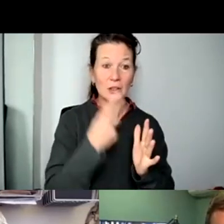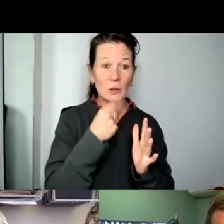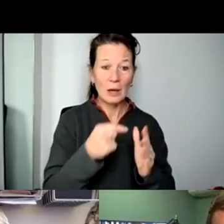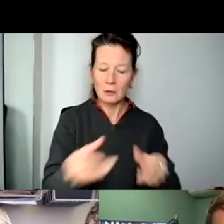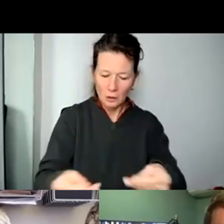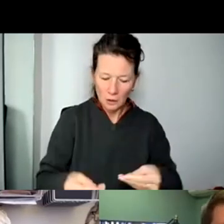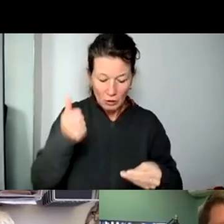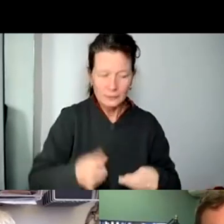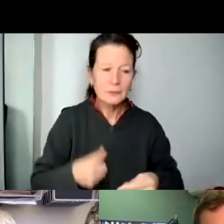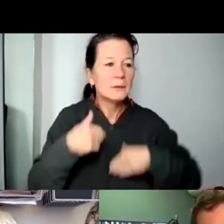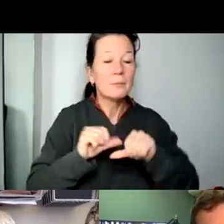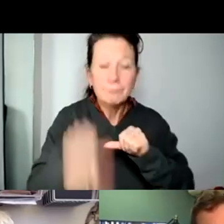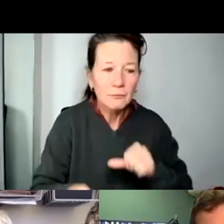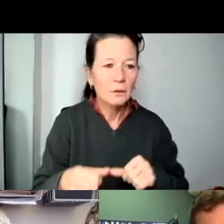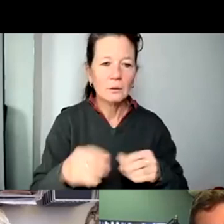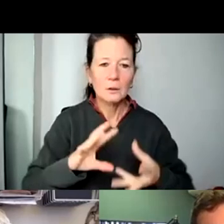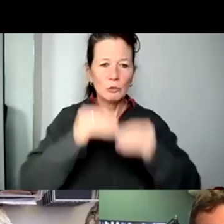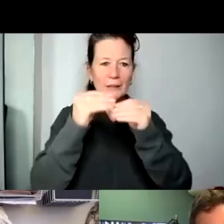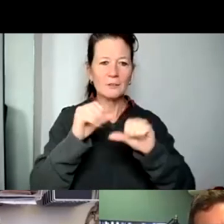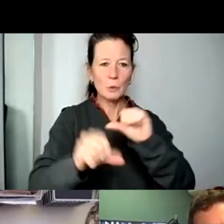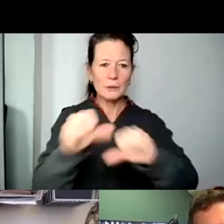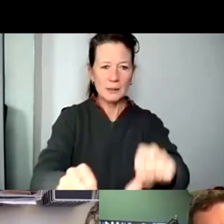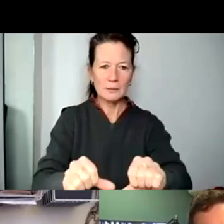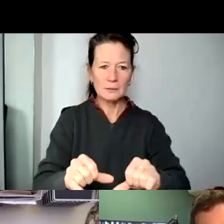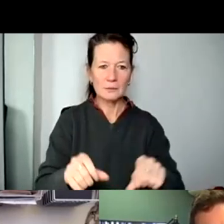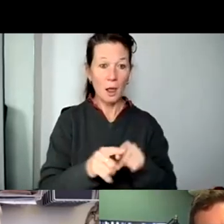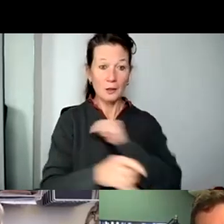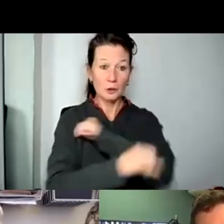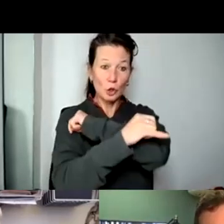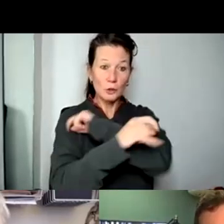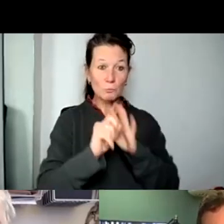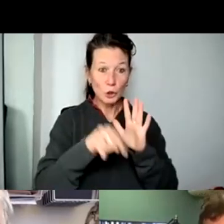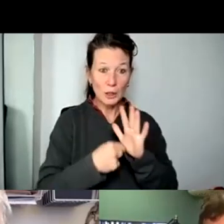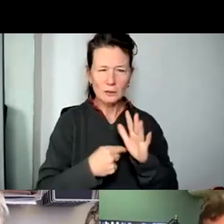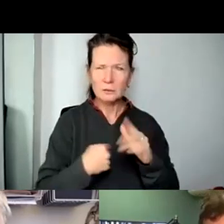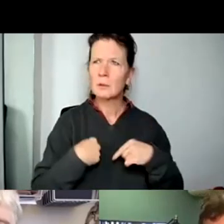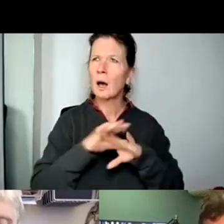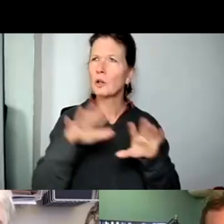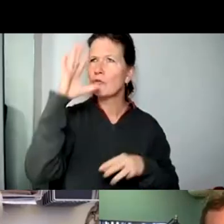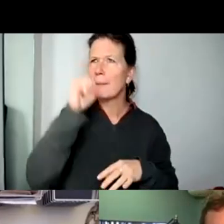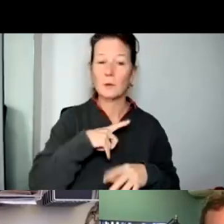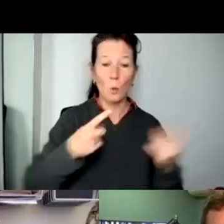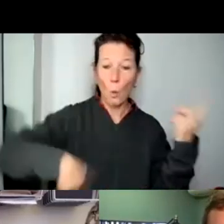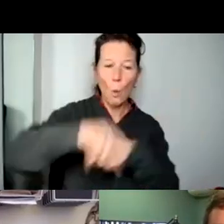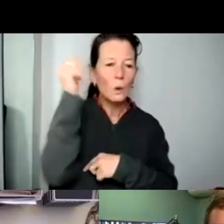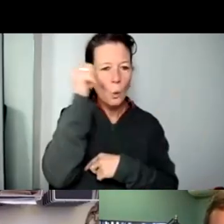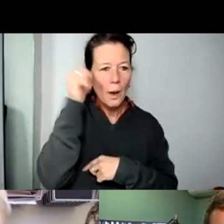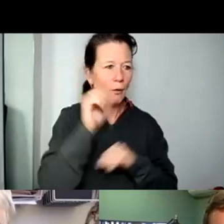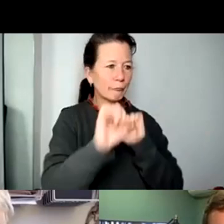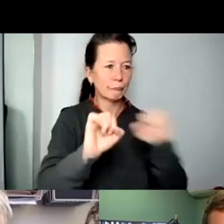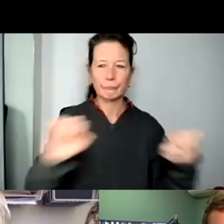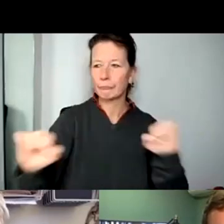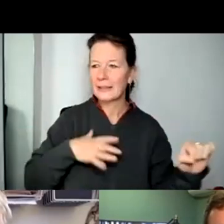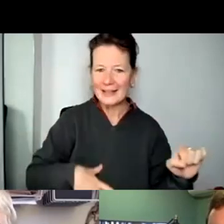So for example, recording with John's project, I don't remember, but because we were all aware of what people's needs were from the